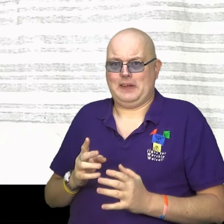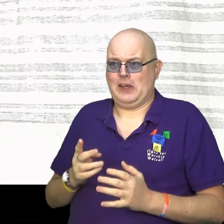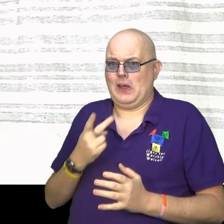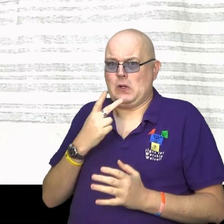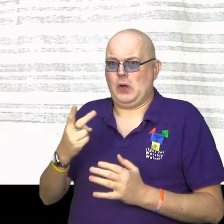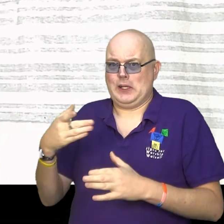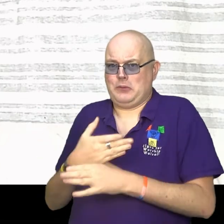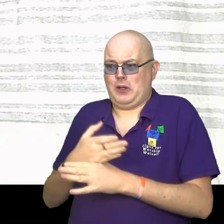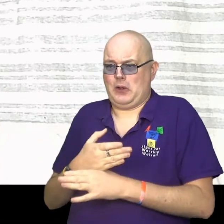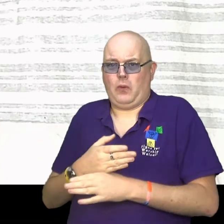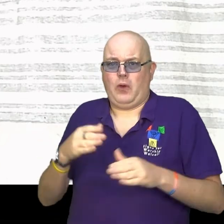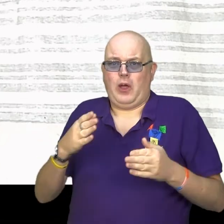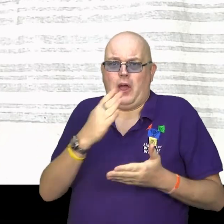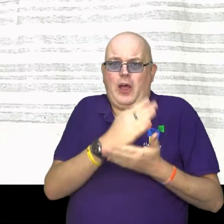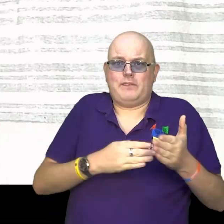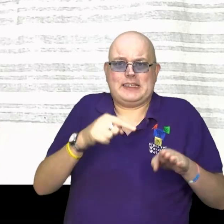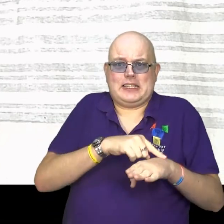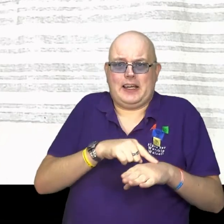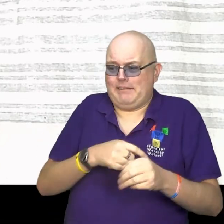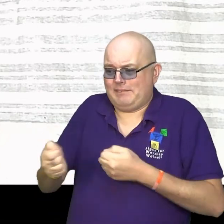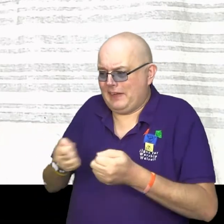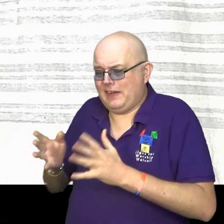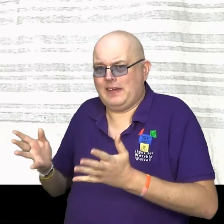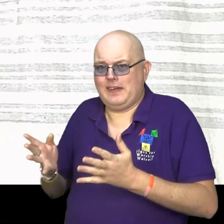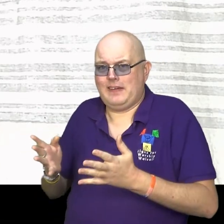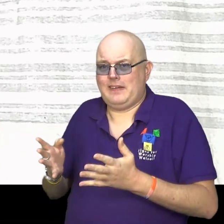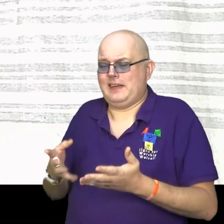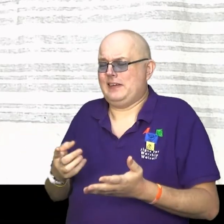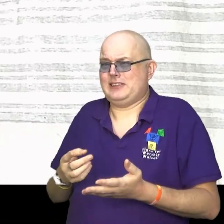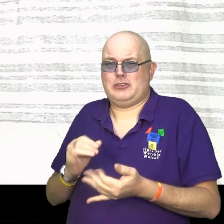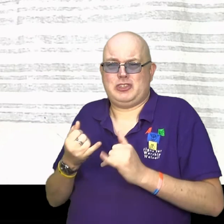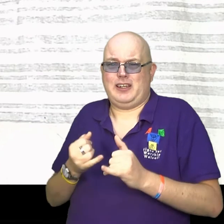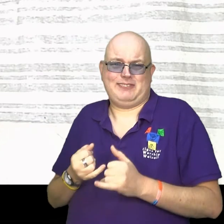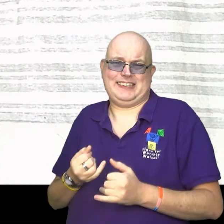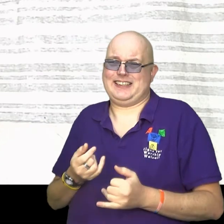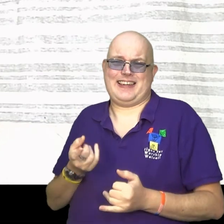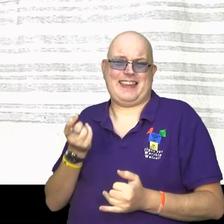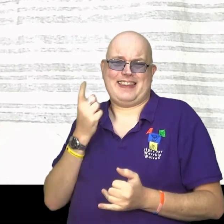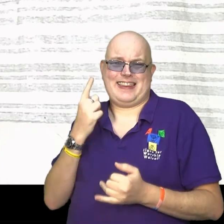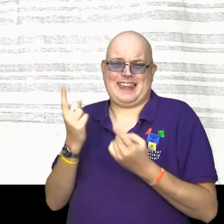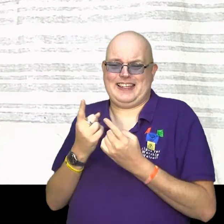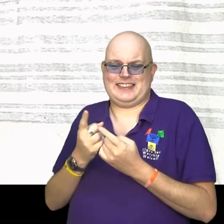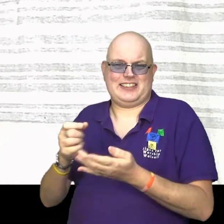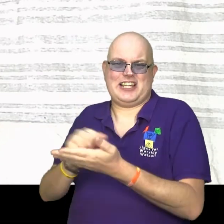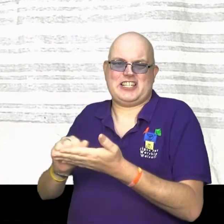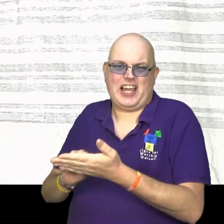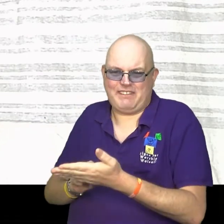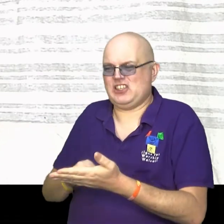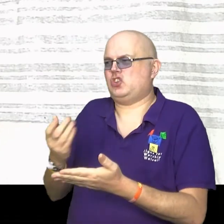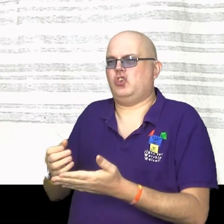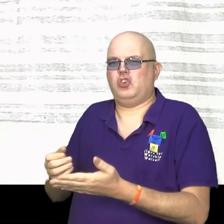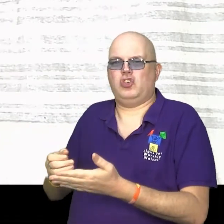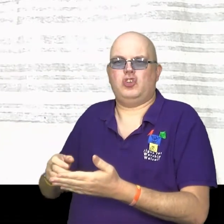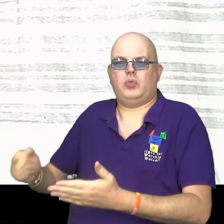I've either got twice the work to do or half the time to do it. Sometimes it's fairly trivial things like assignments